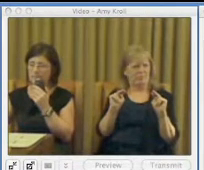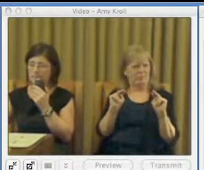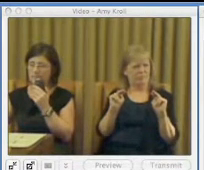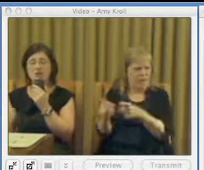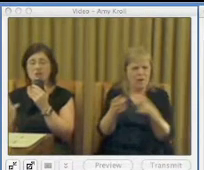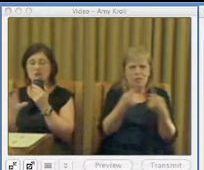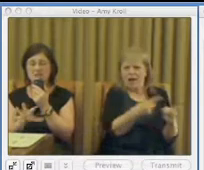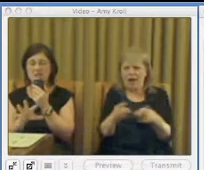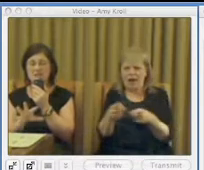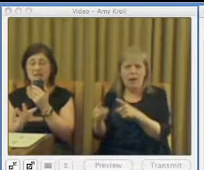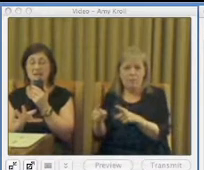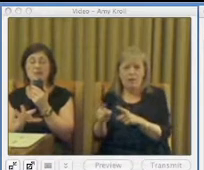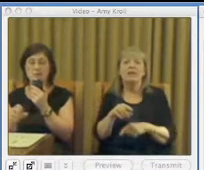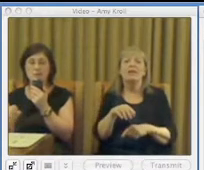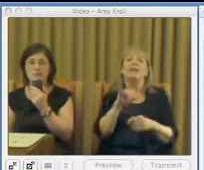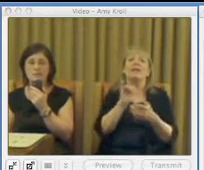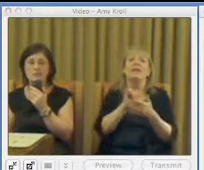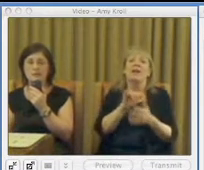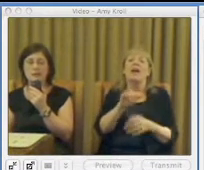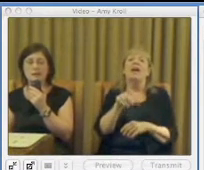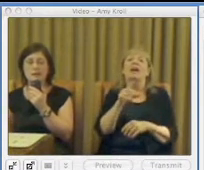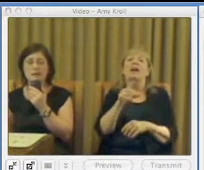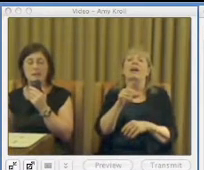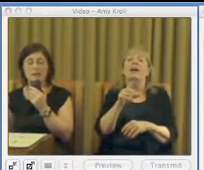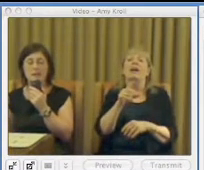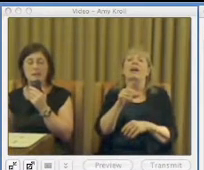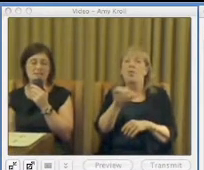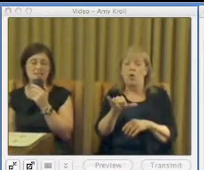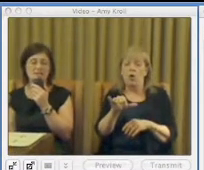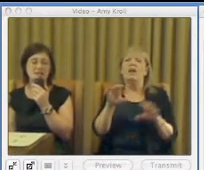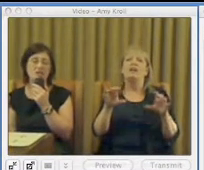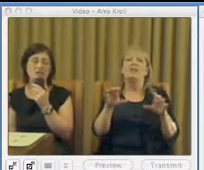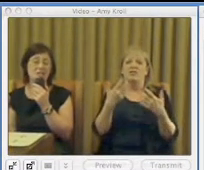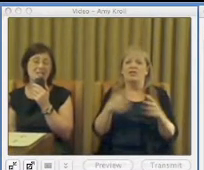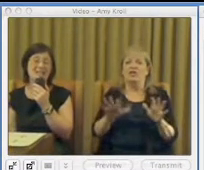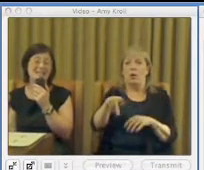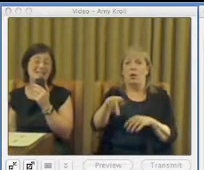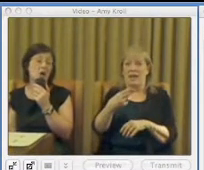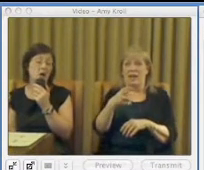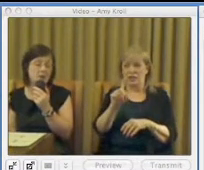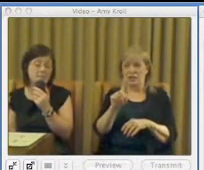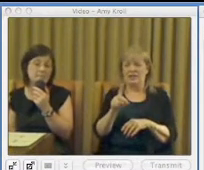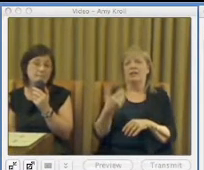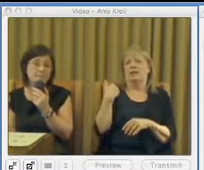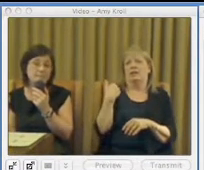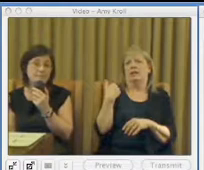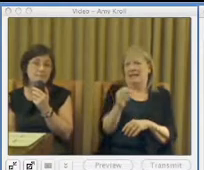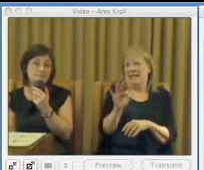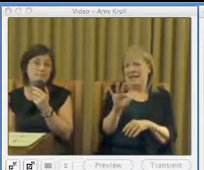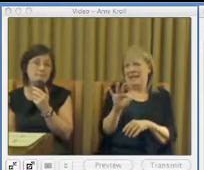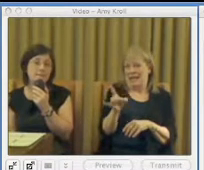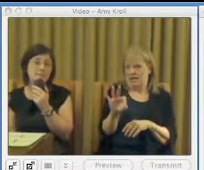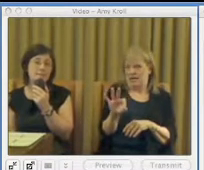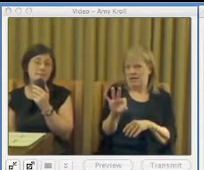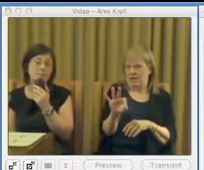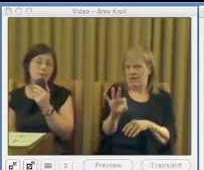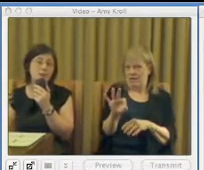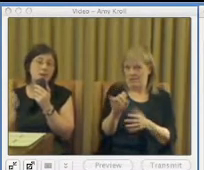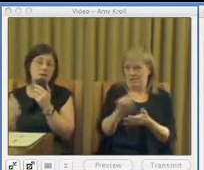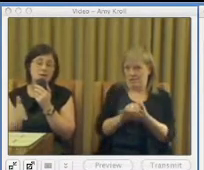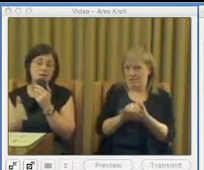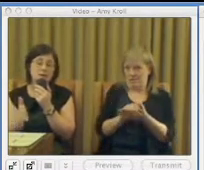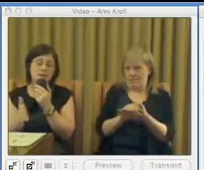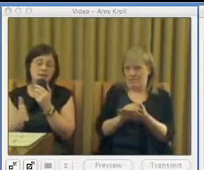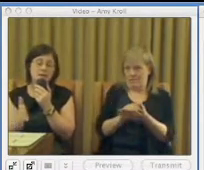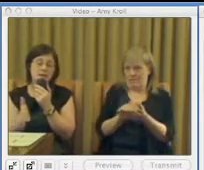And Cynthia Roy's work, she actually did her dissertation, completed her PhD dissertation in